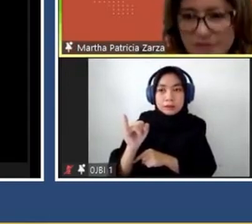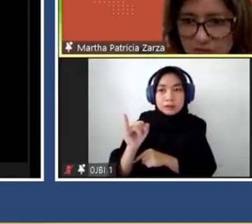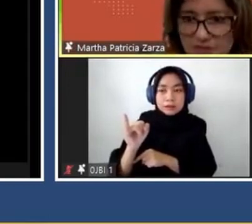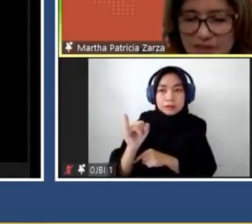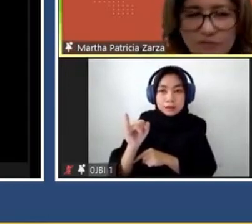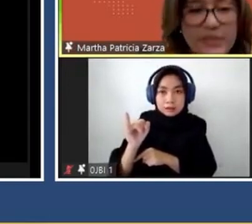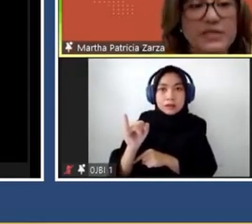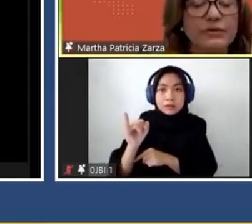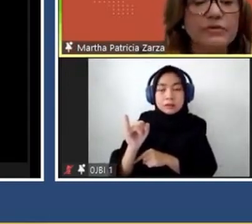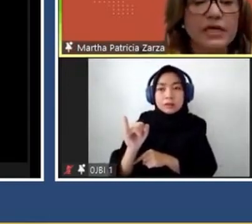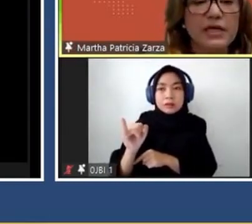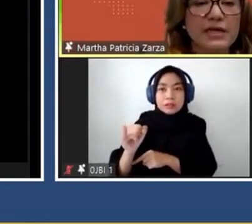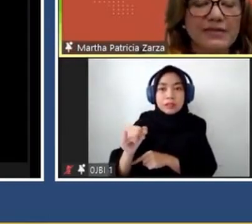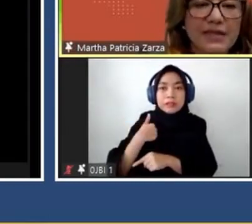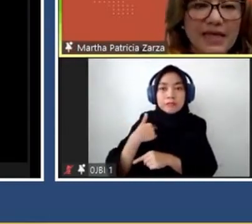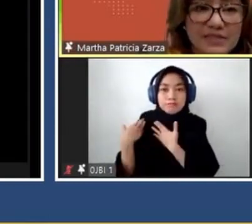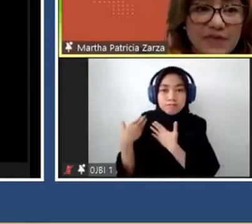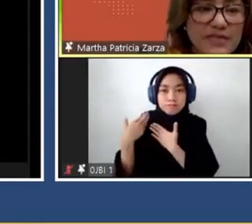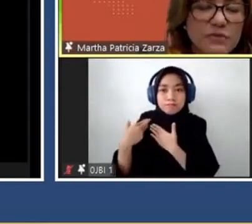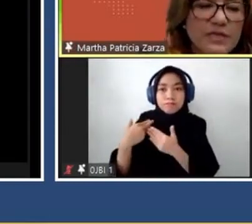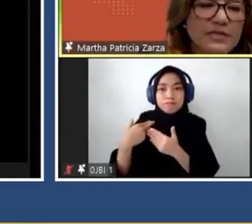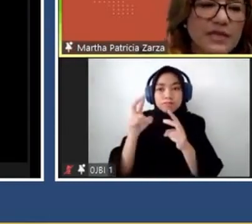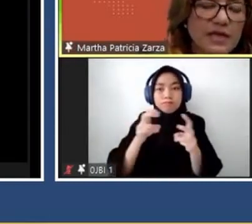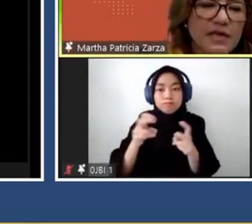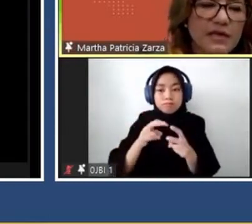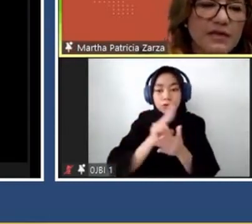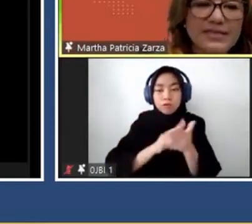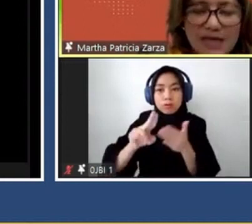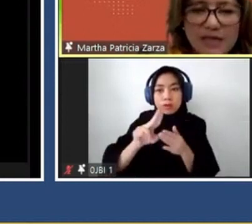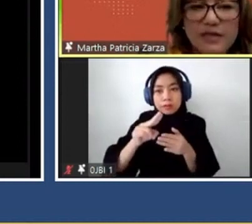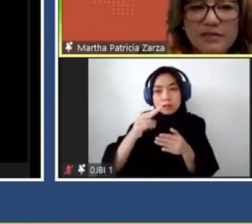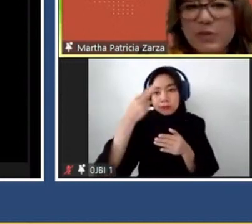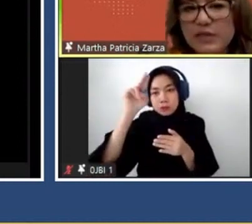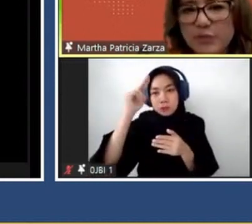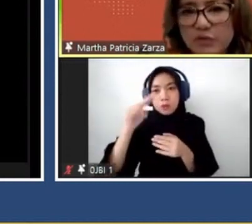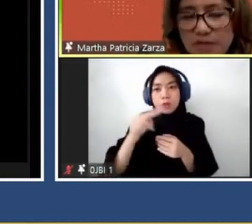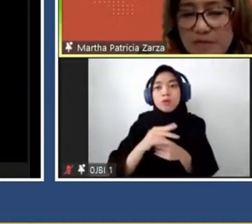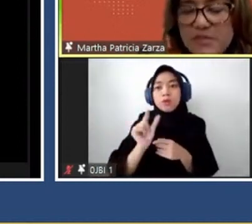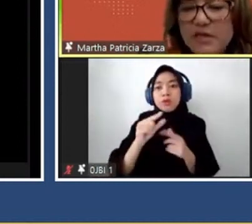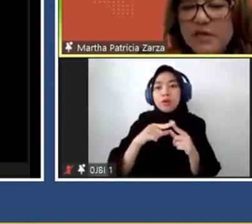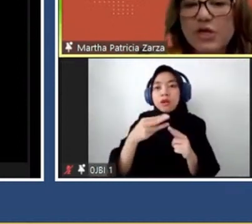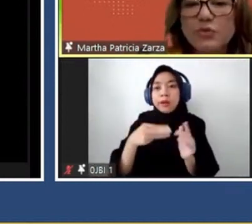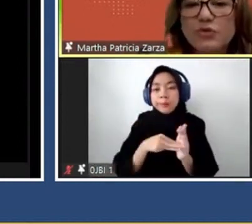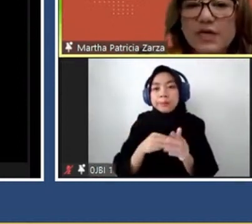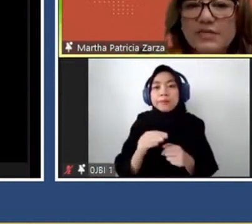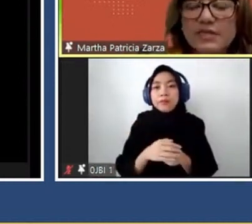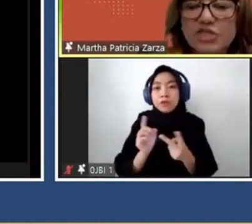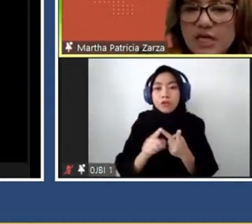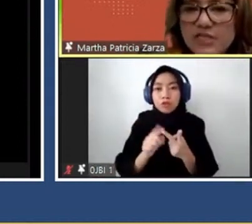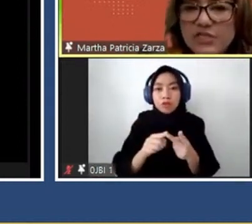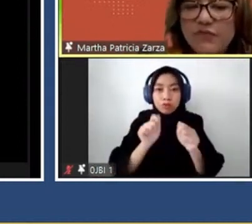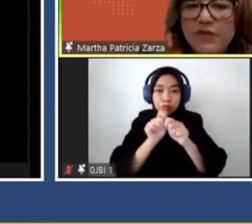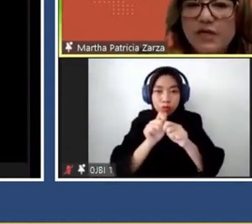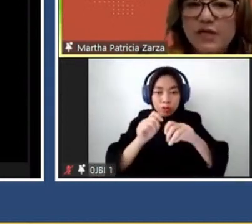Autonomous University of the State of Mexico. The next phase was the design and building prototypes, which was